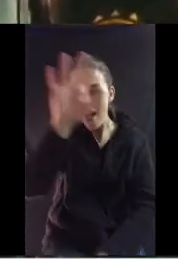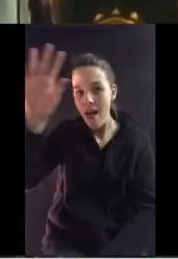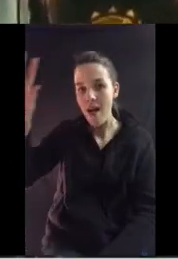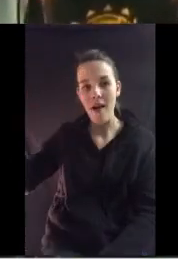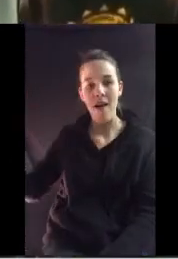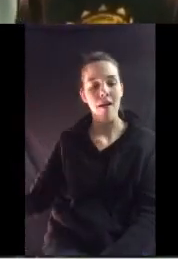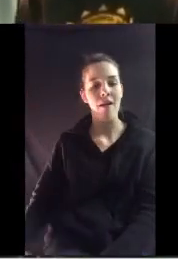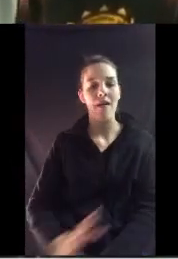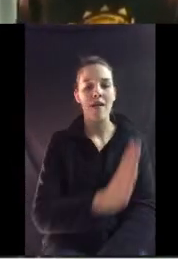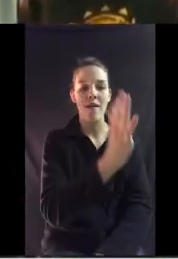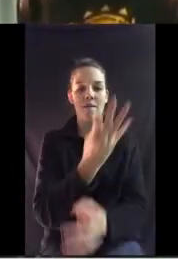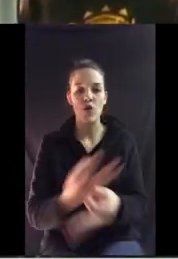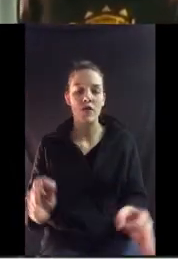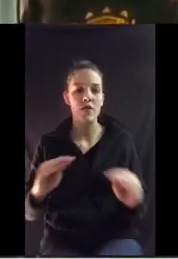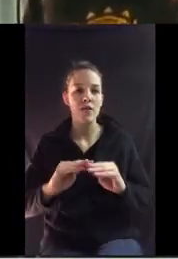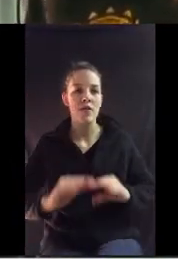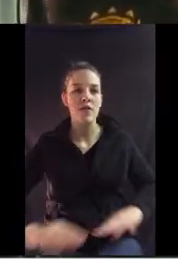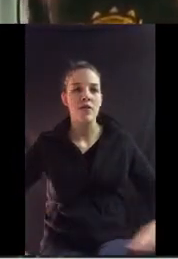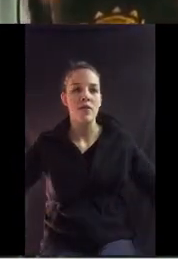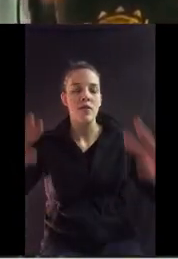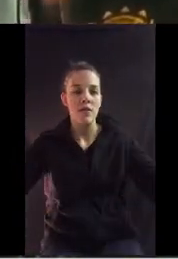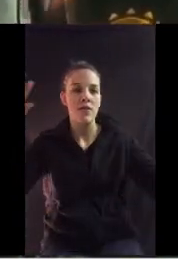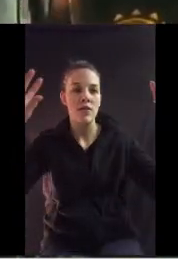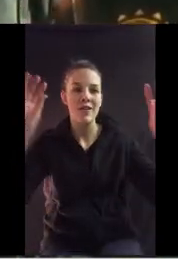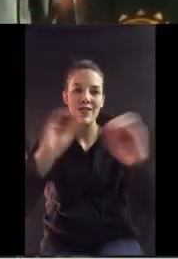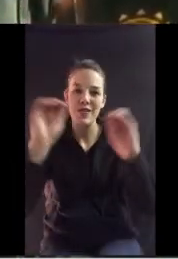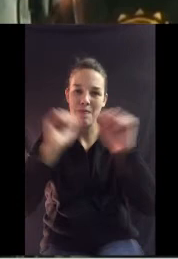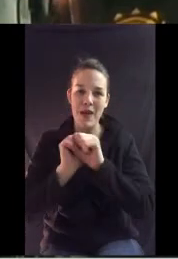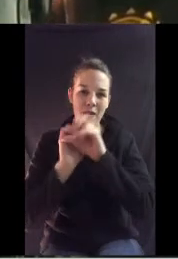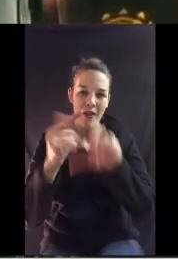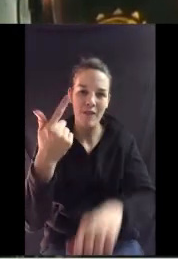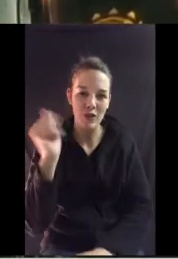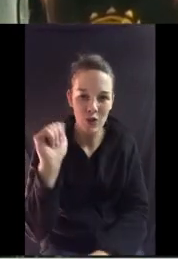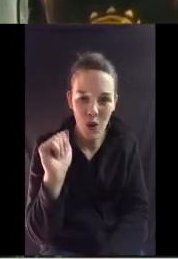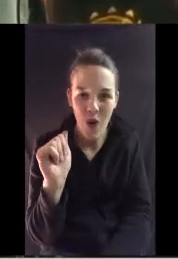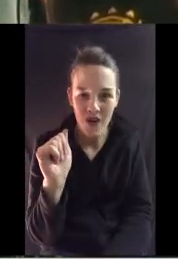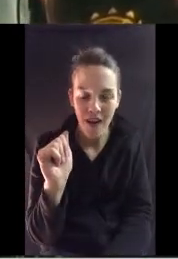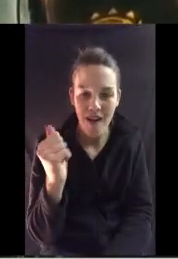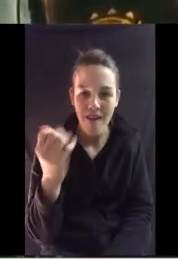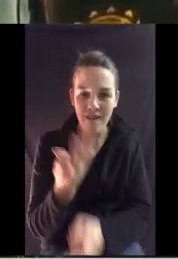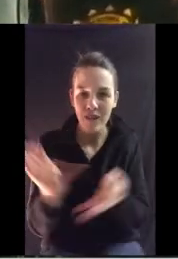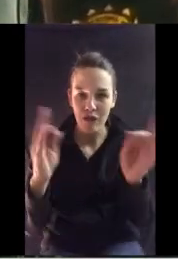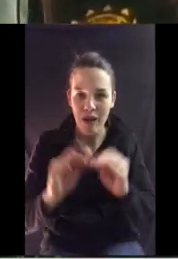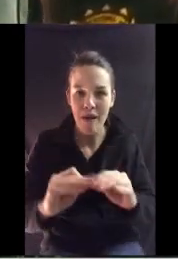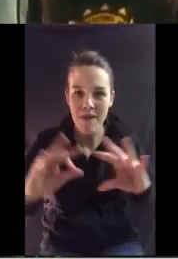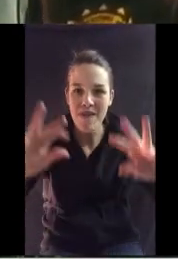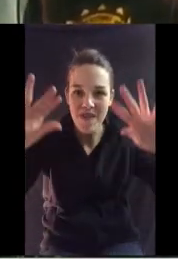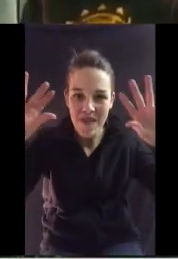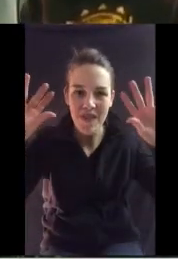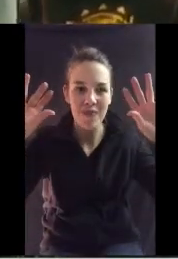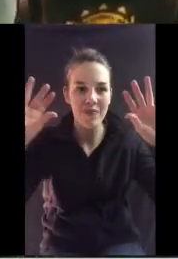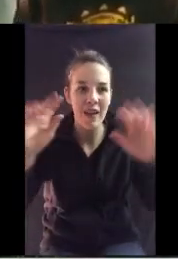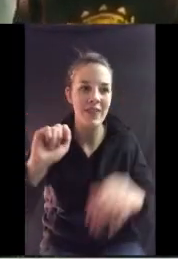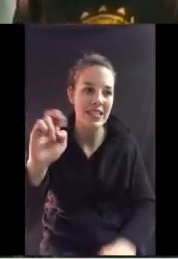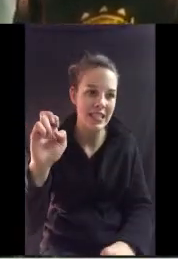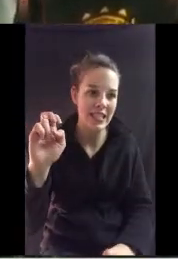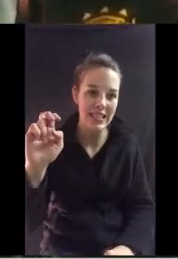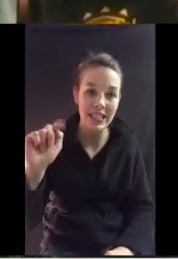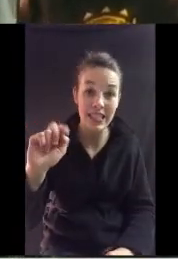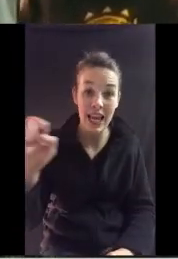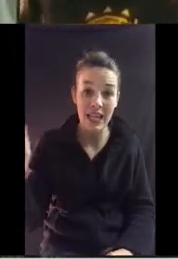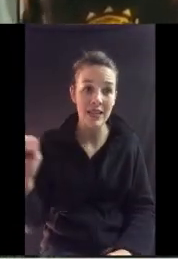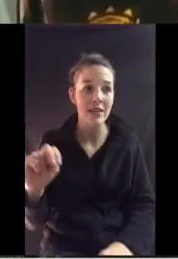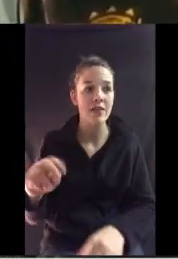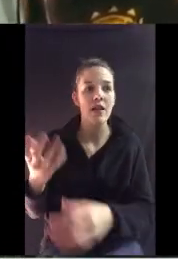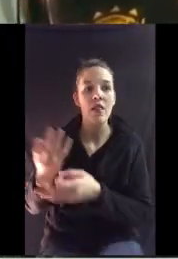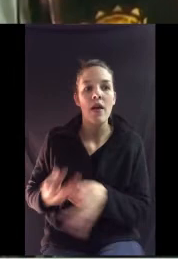California. But not only that, let freedom ring from Stone Mountain of Georgia. Let freedom ring from Lookout Mountain